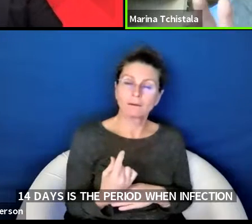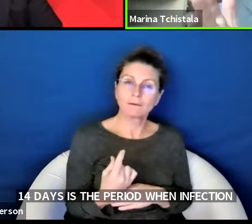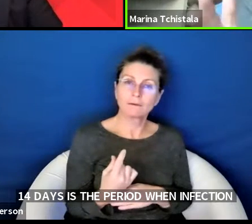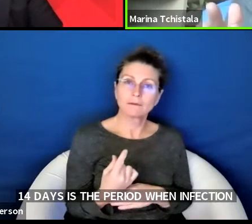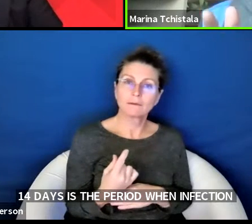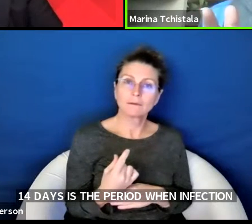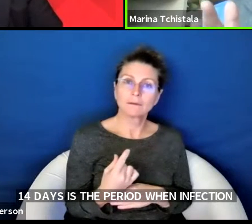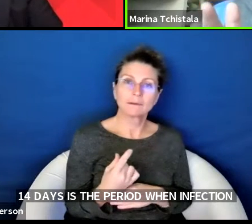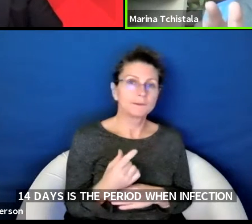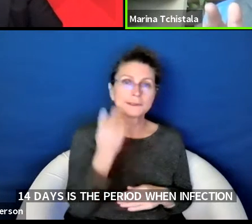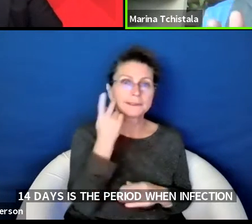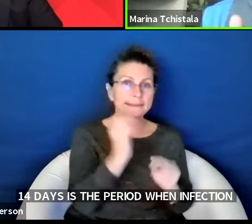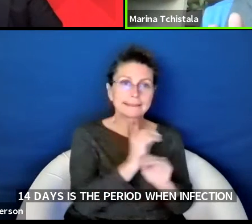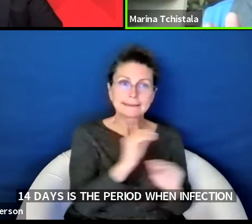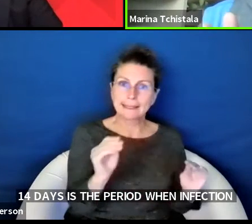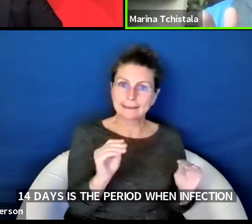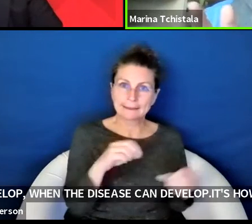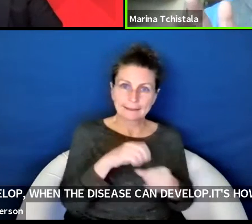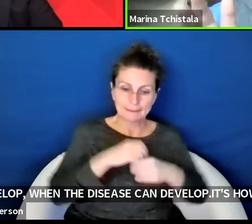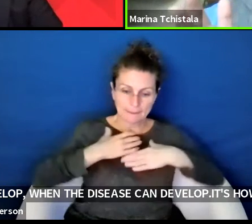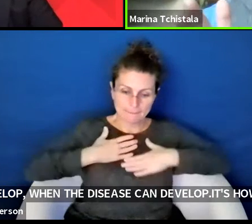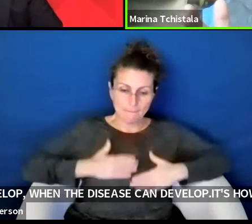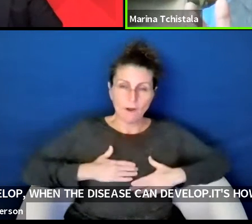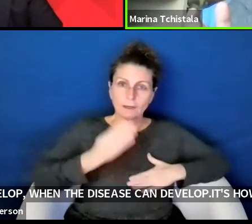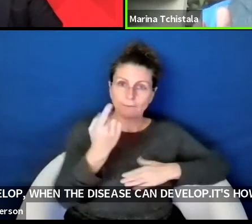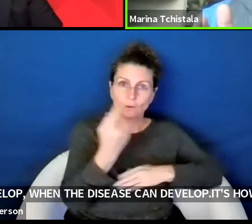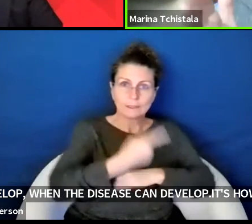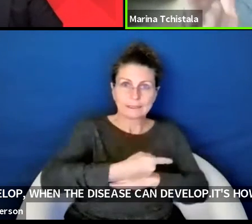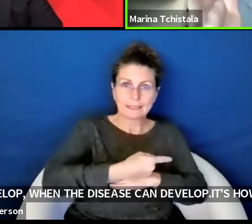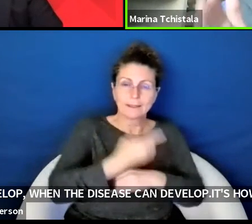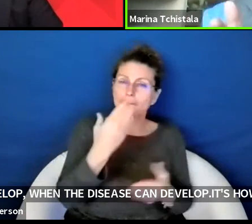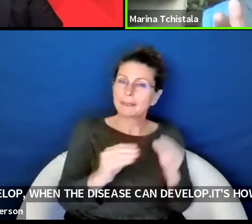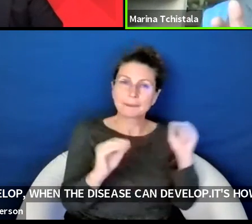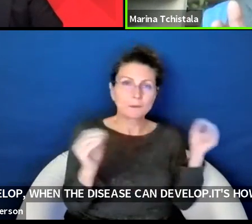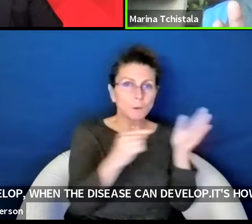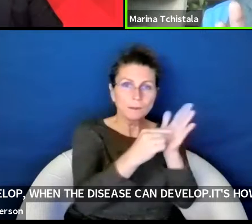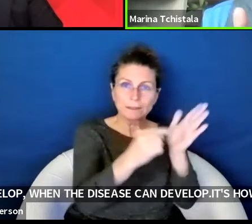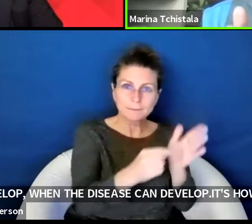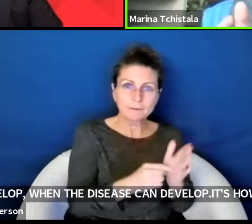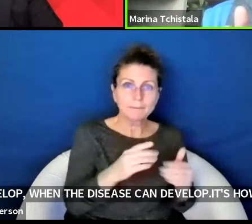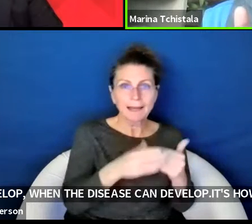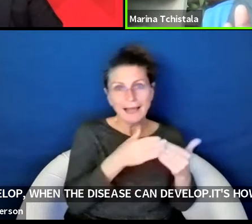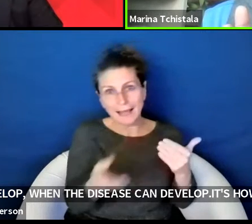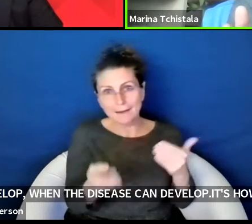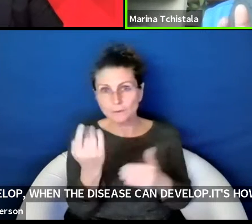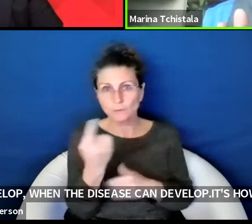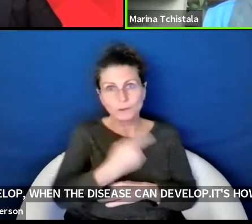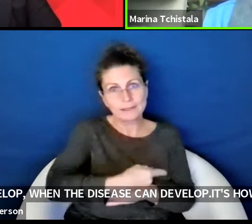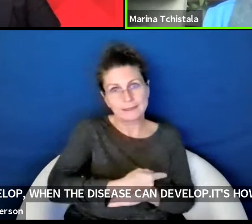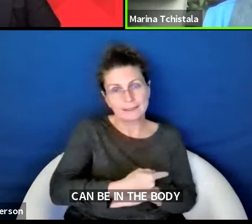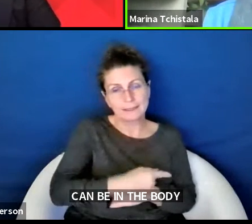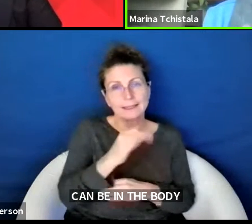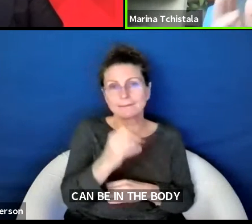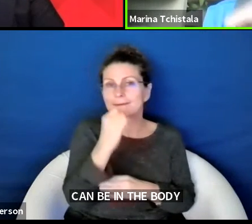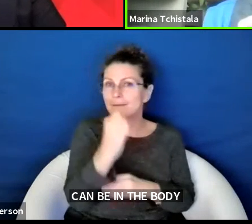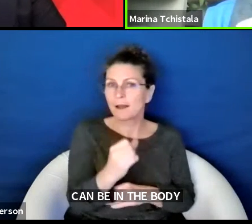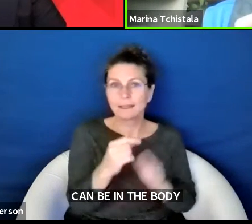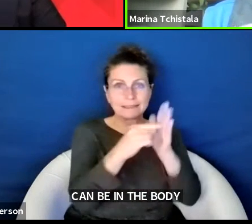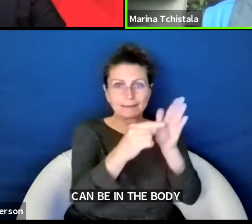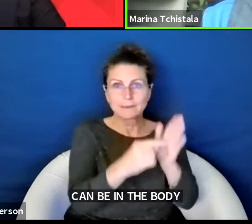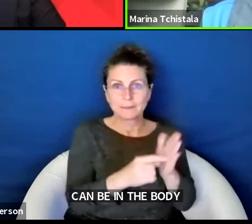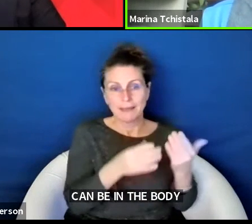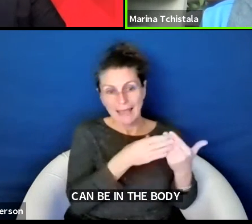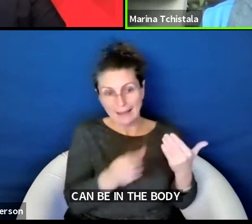in the body, and you may not even have symptoms. But after 14 days, if they do not have symptoms